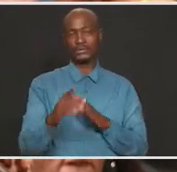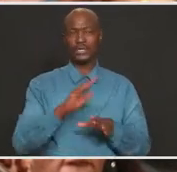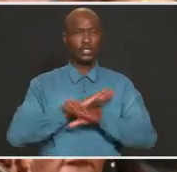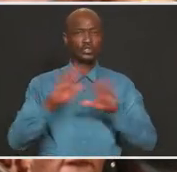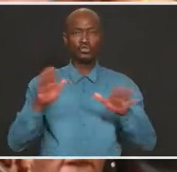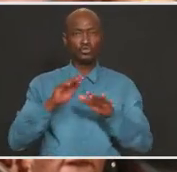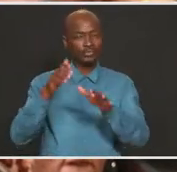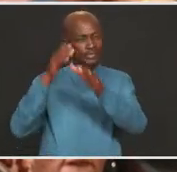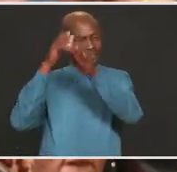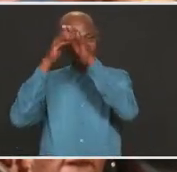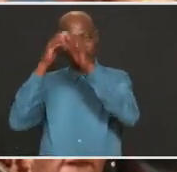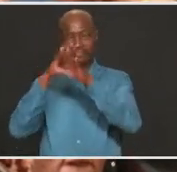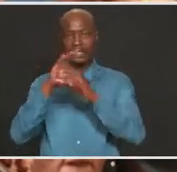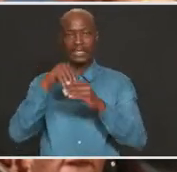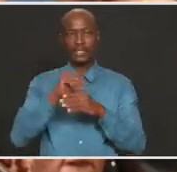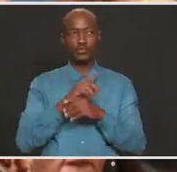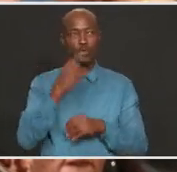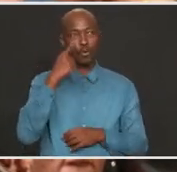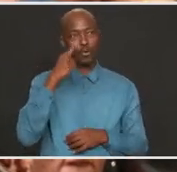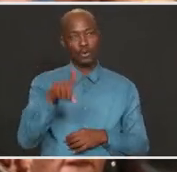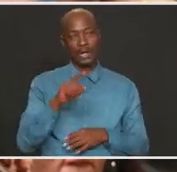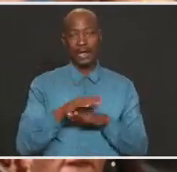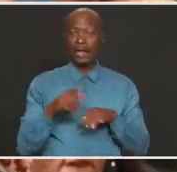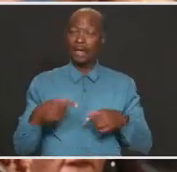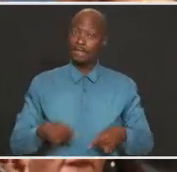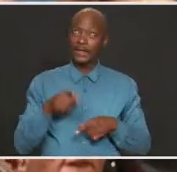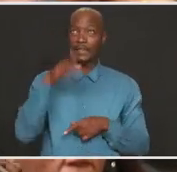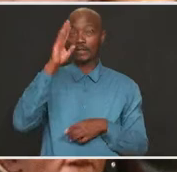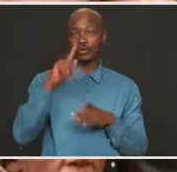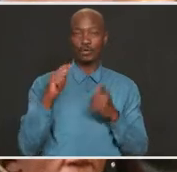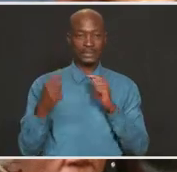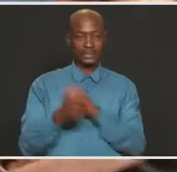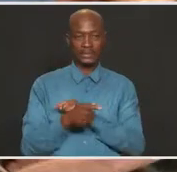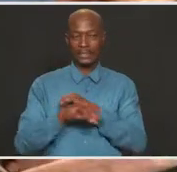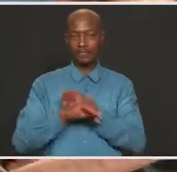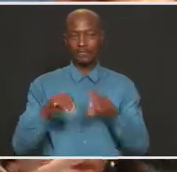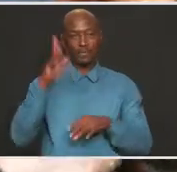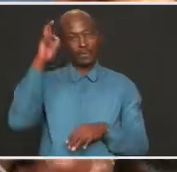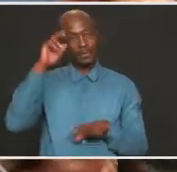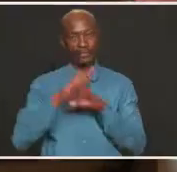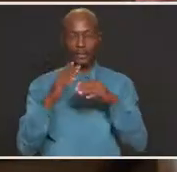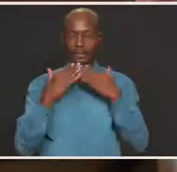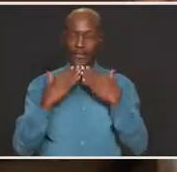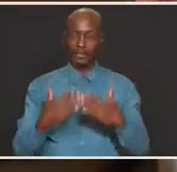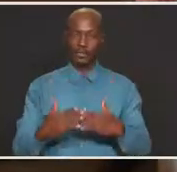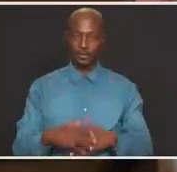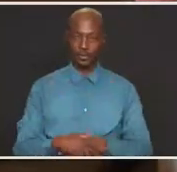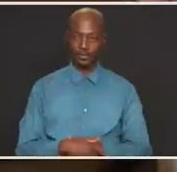be wise in your own eyes fear the lord and turn away from Evil thank you